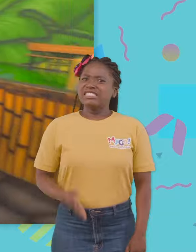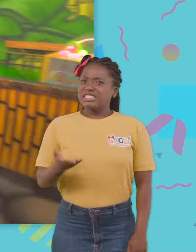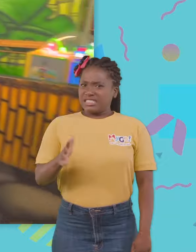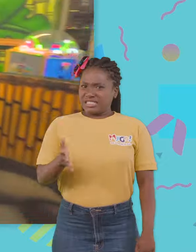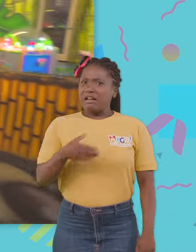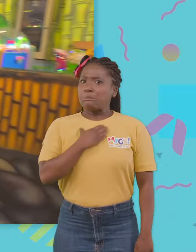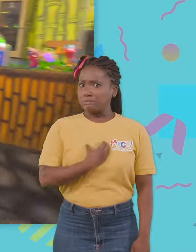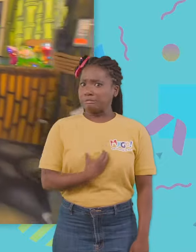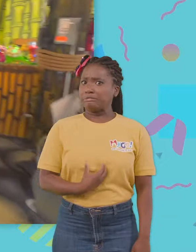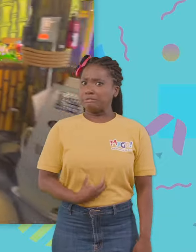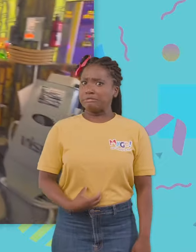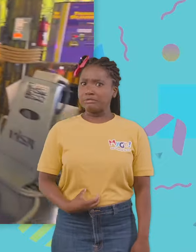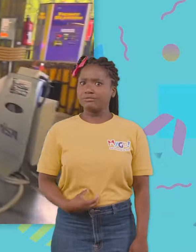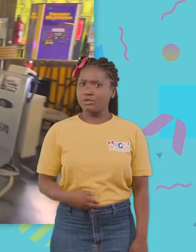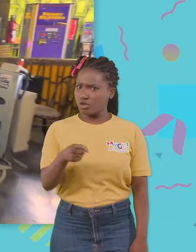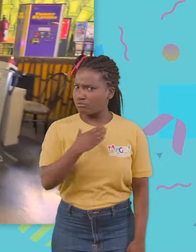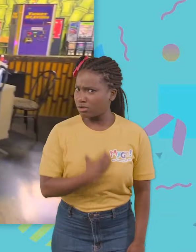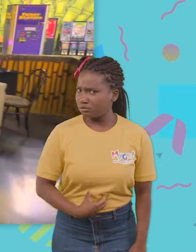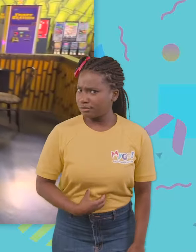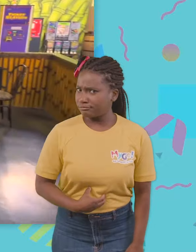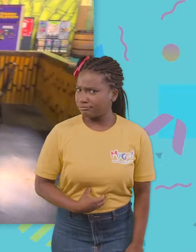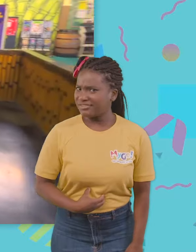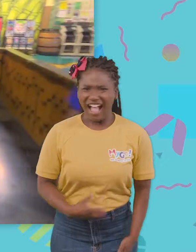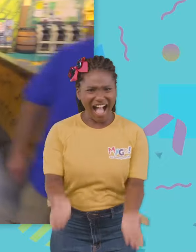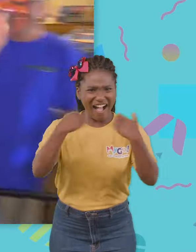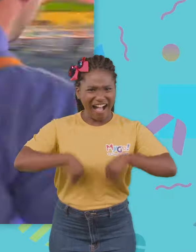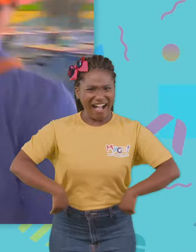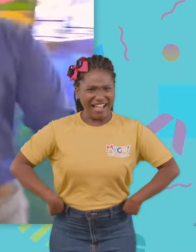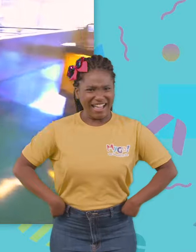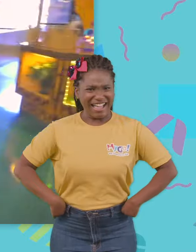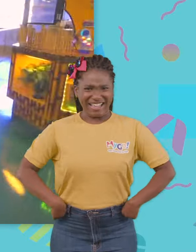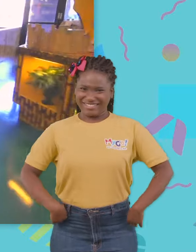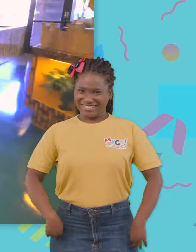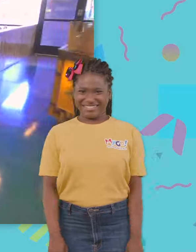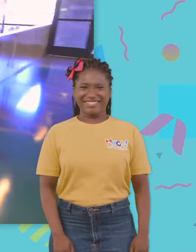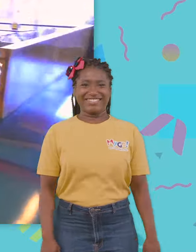Whoa, I'm getting kinda hungry. Are you hungry? Let's go.